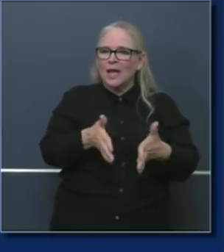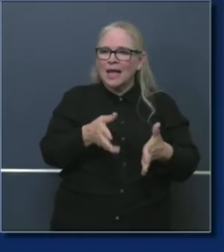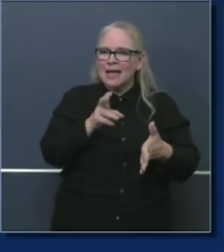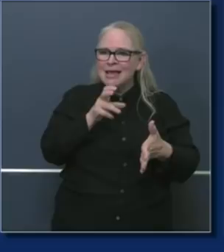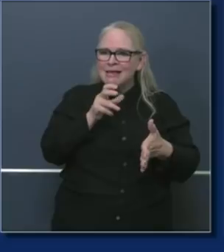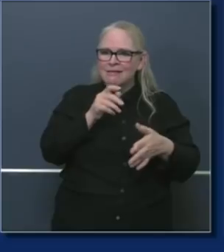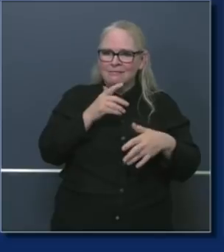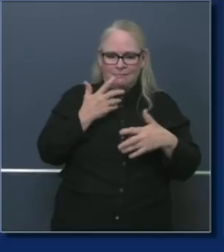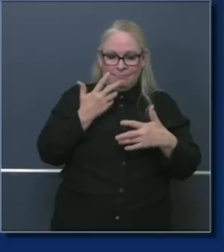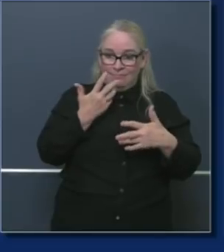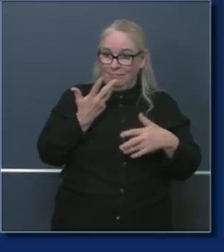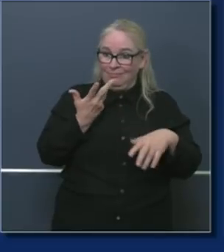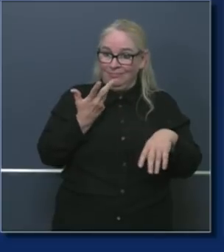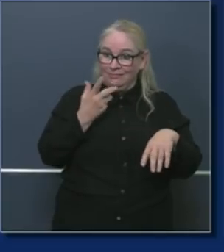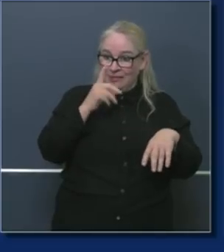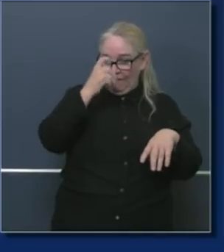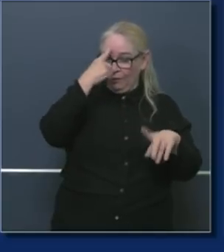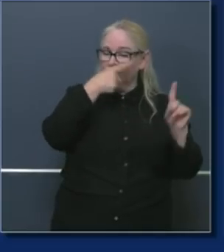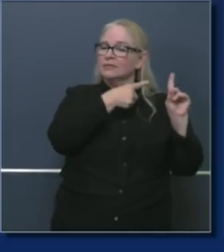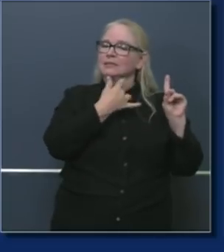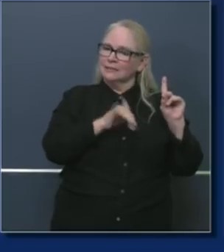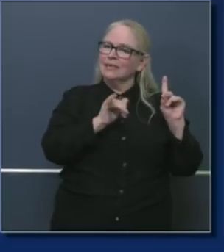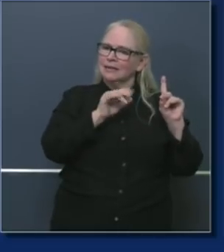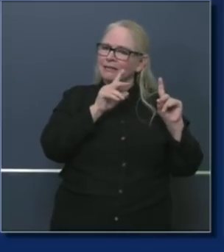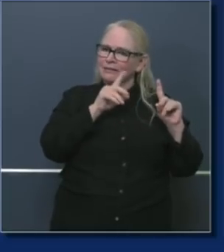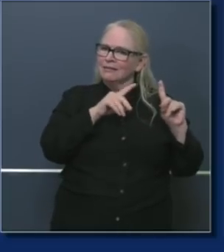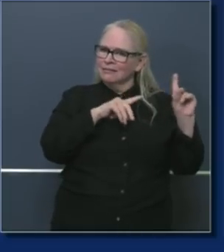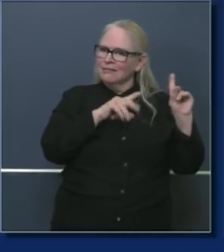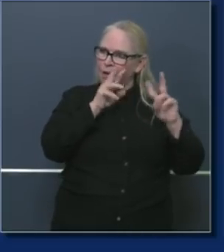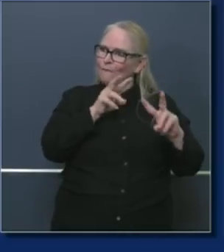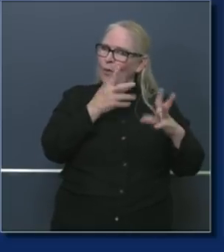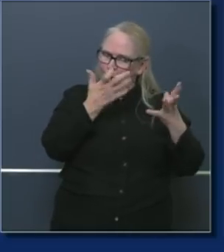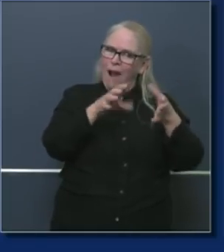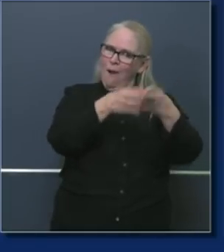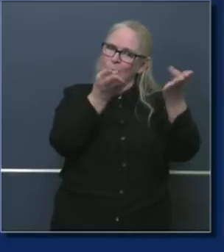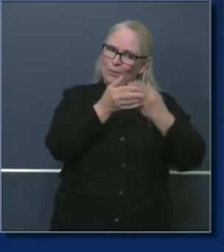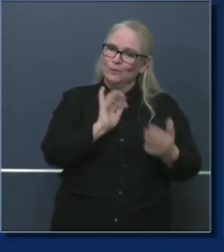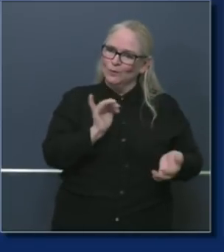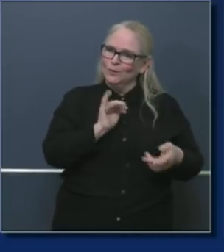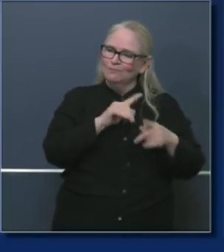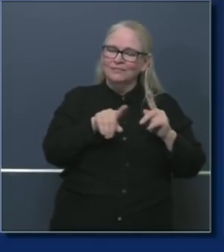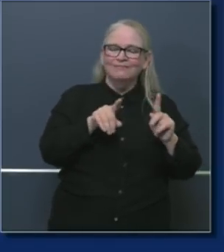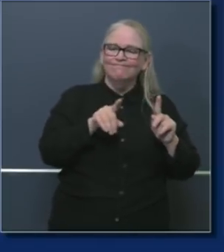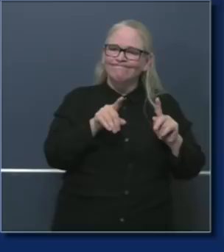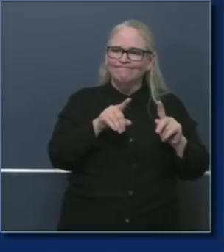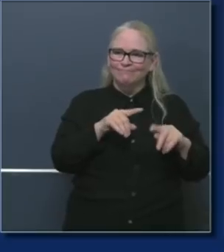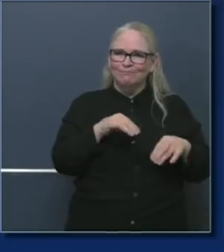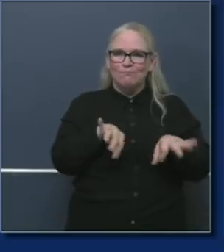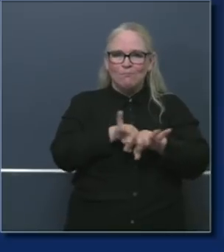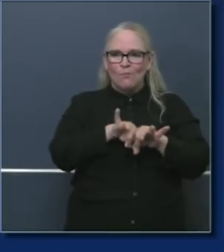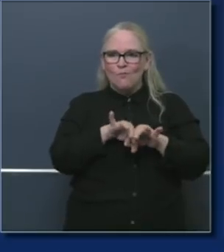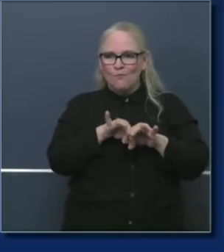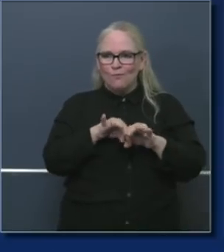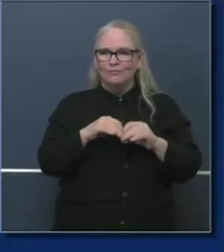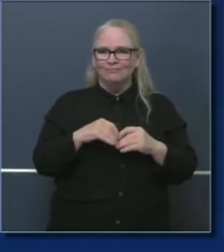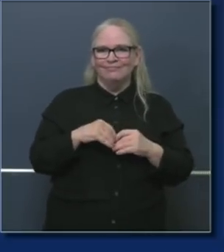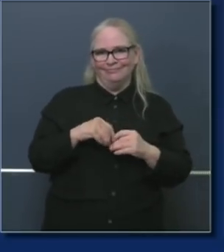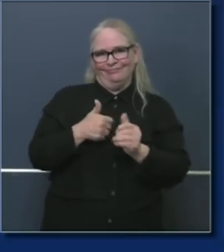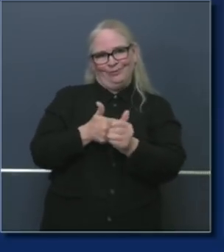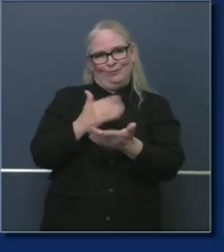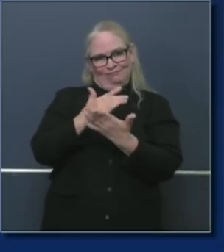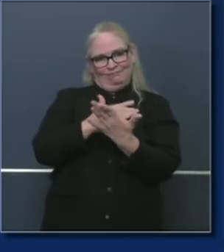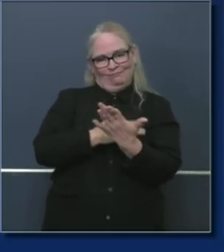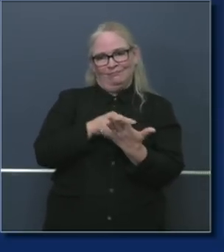something that I think we're all looking forward to having open, but under the guidelines of how to do that in a physically distanced